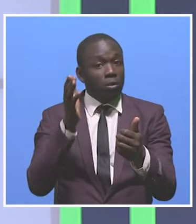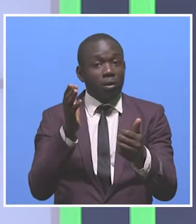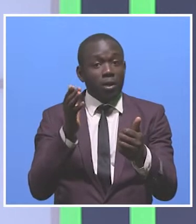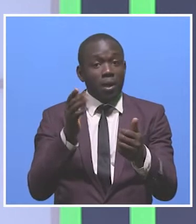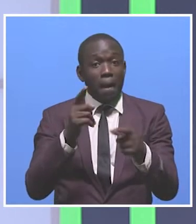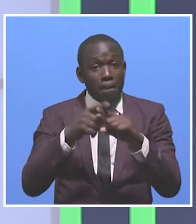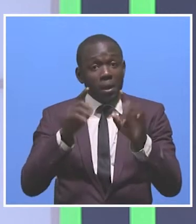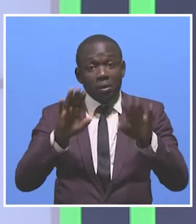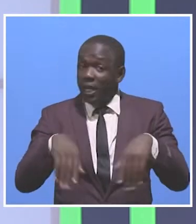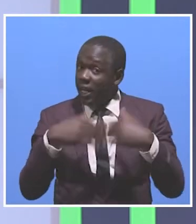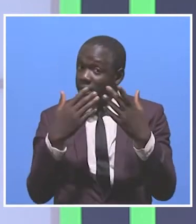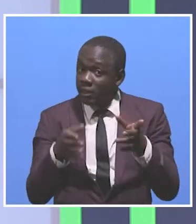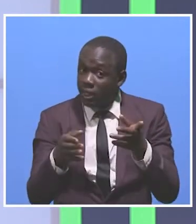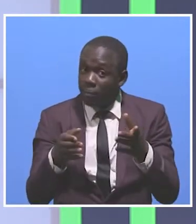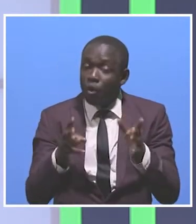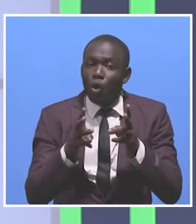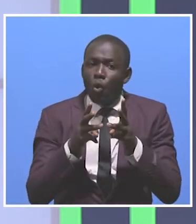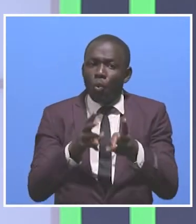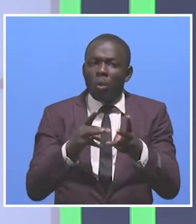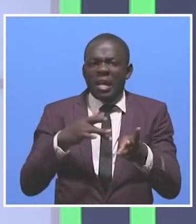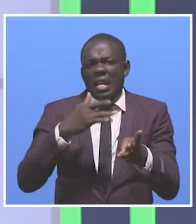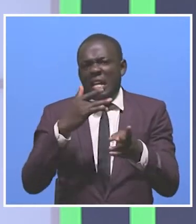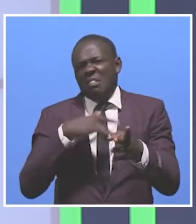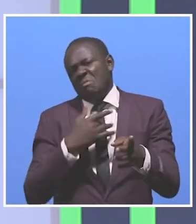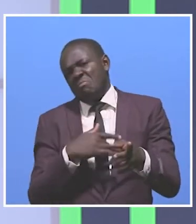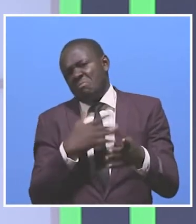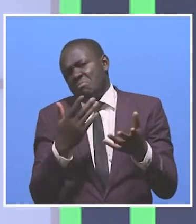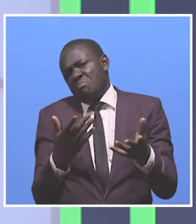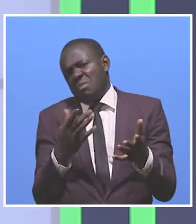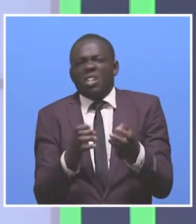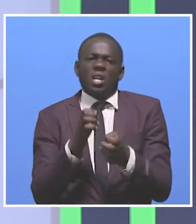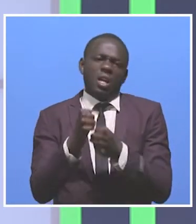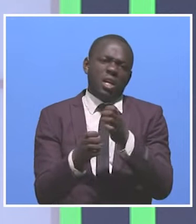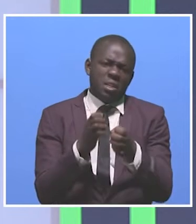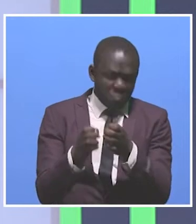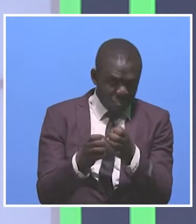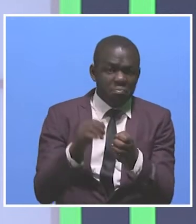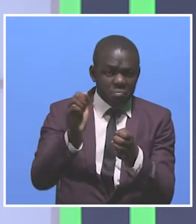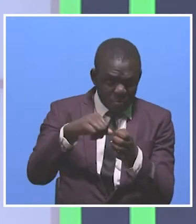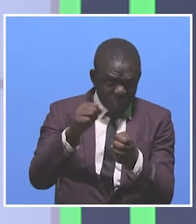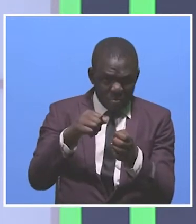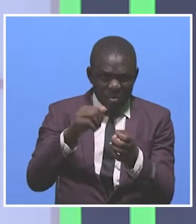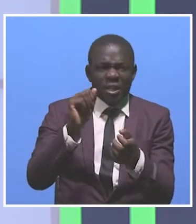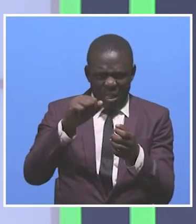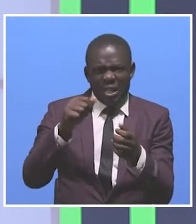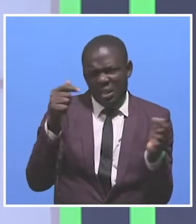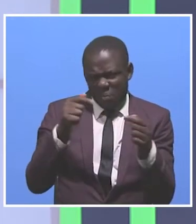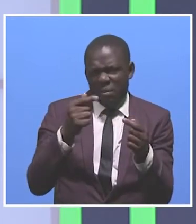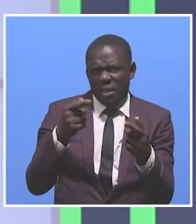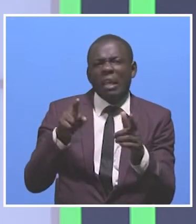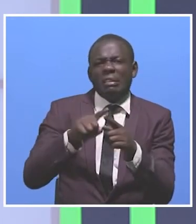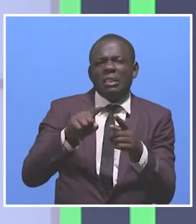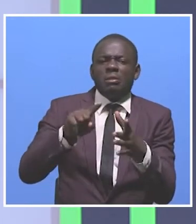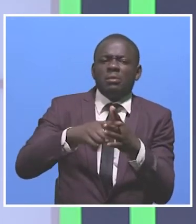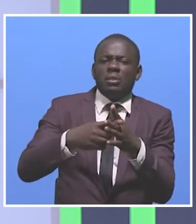that the way she will feel about the pregnancy and the experience may be like she's restarting again. She will not have